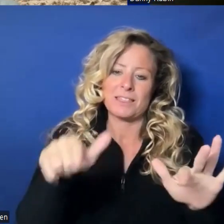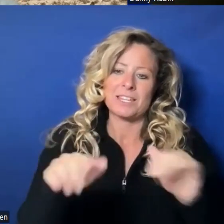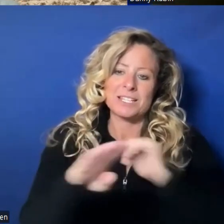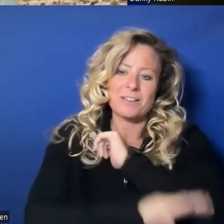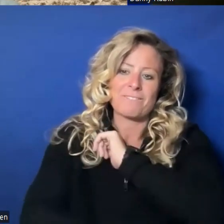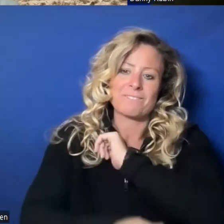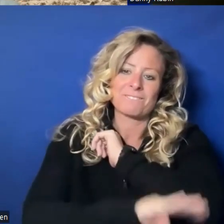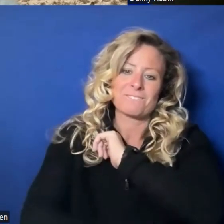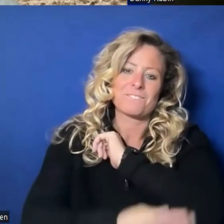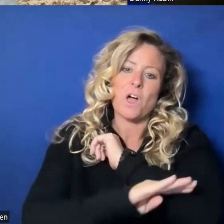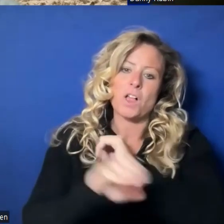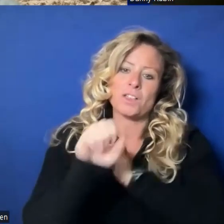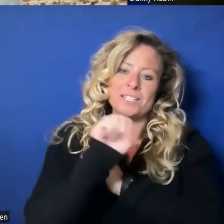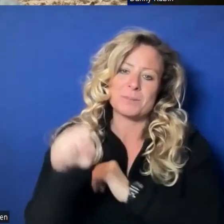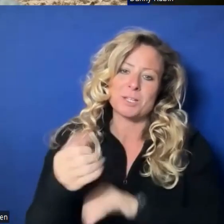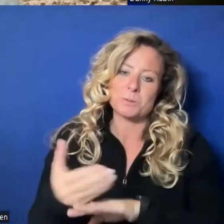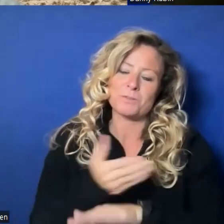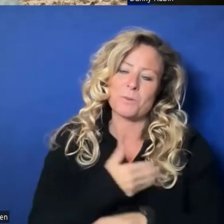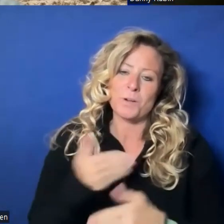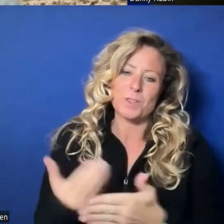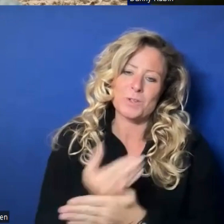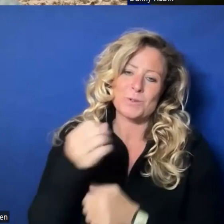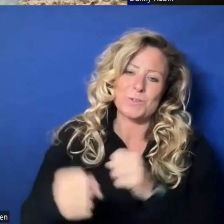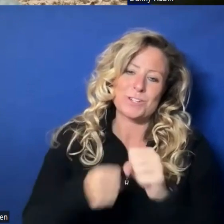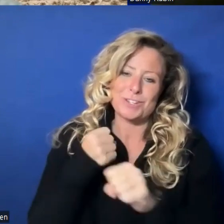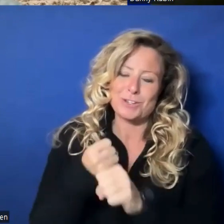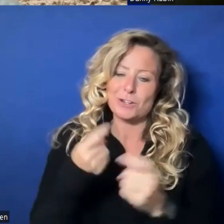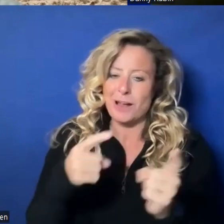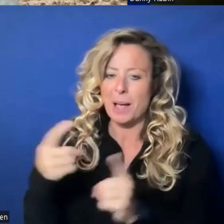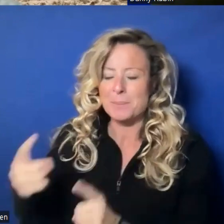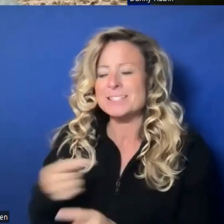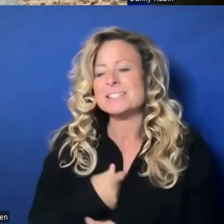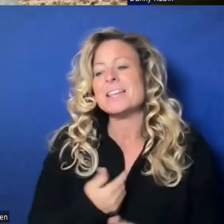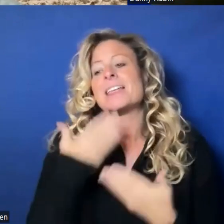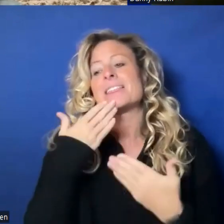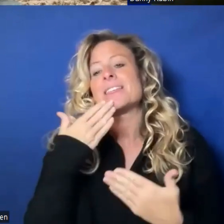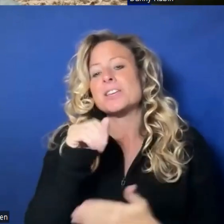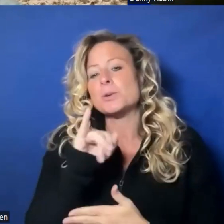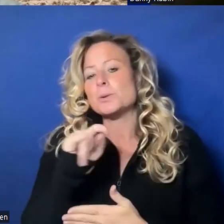semester before we break for the new year. So thank you for being here. Thank you, Amit,